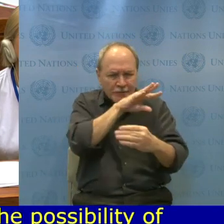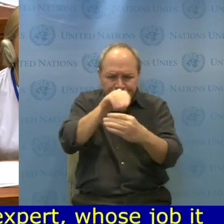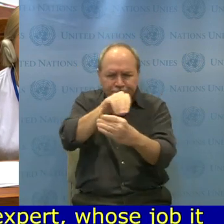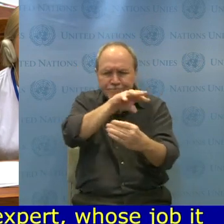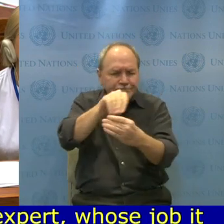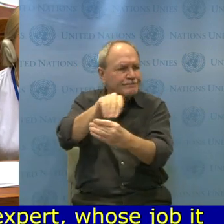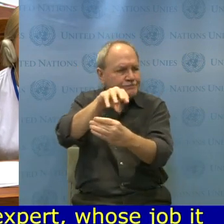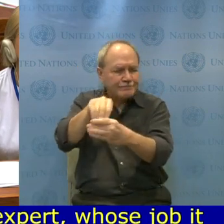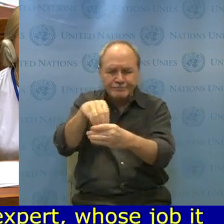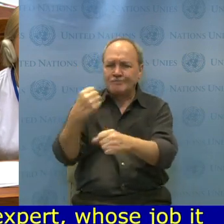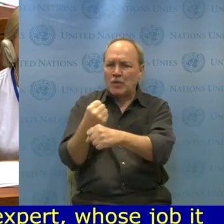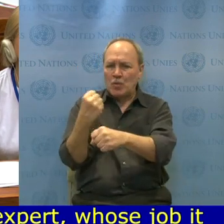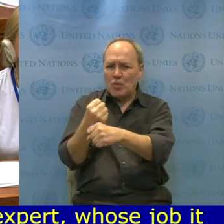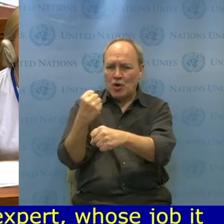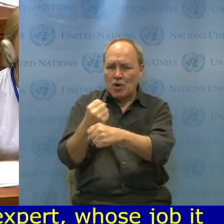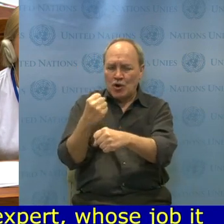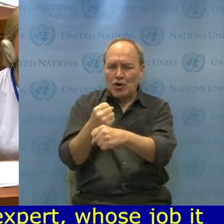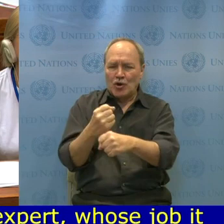business. And finally,